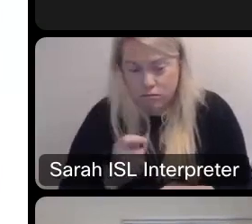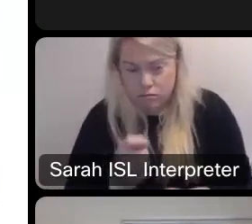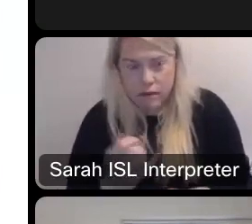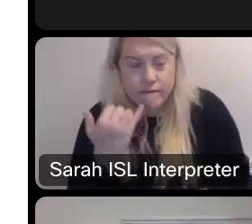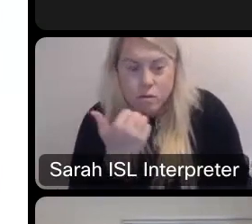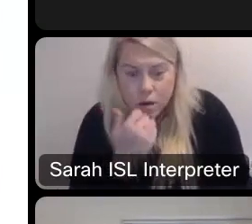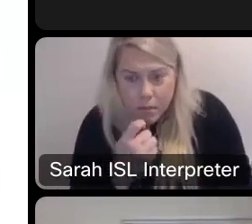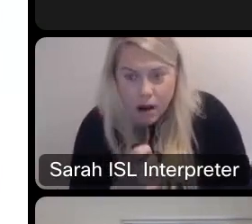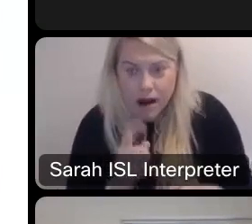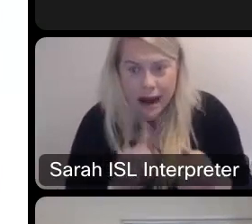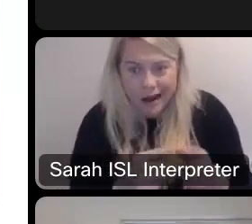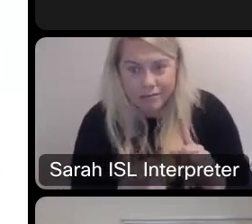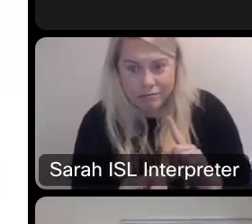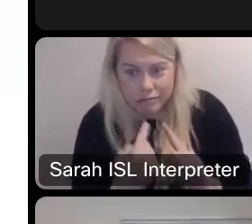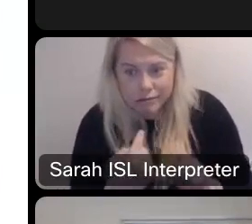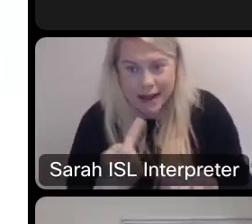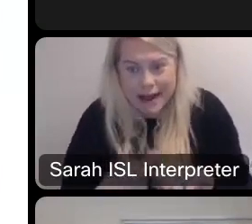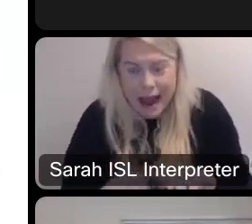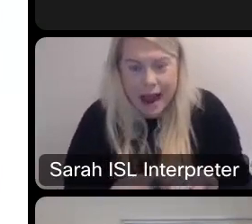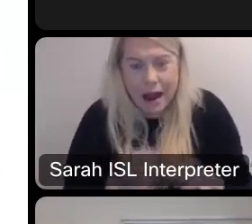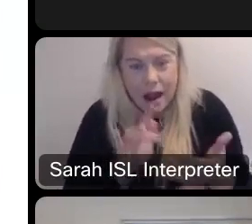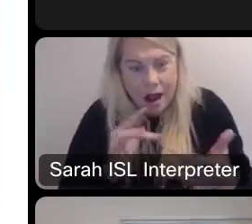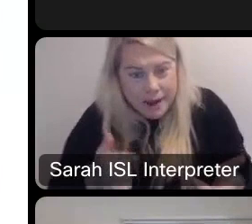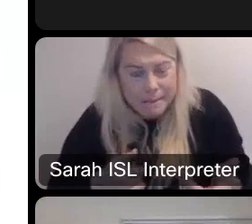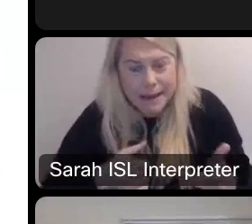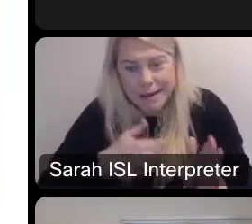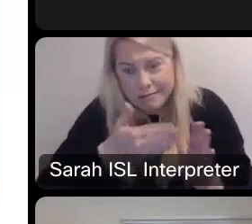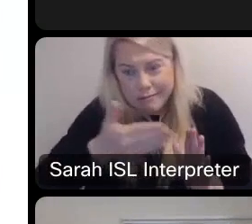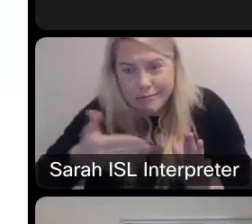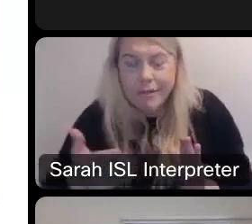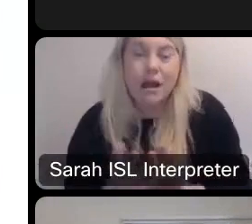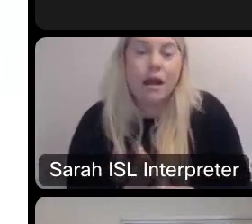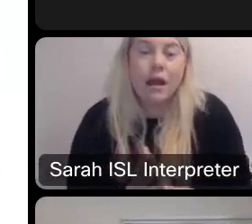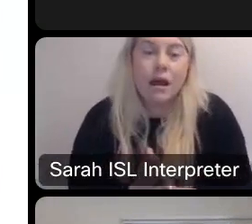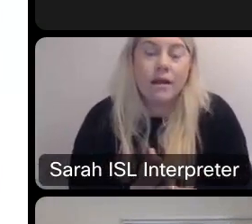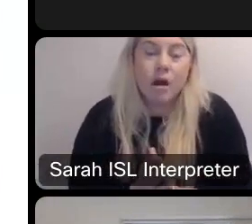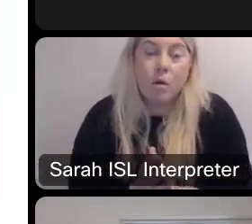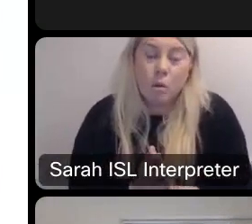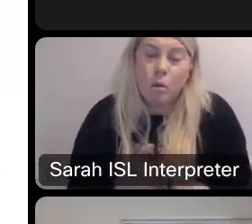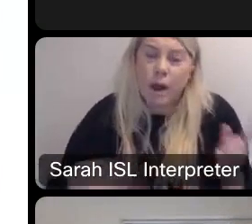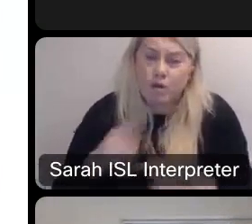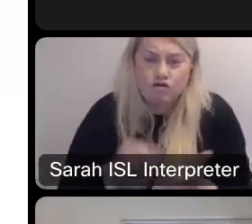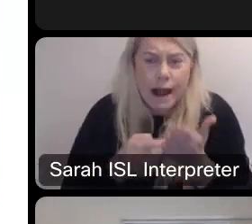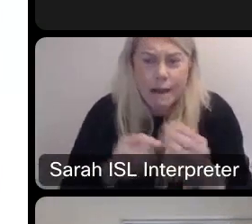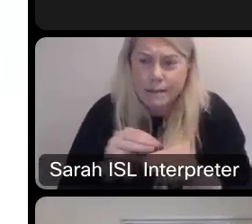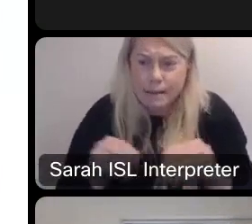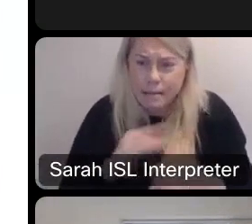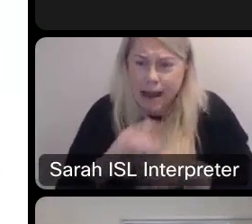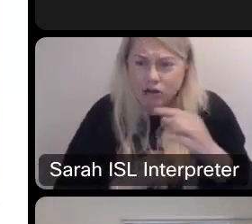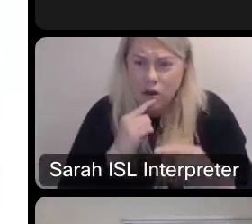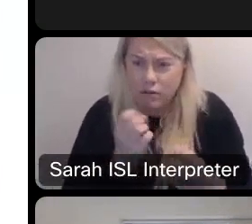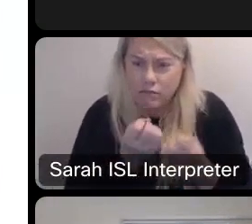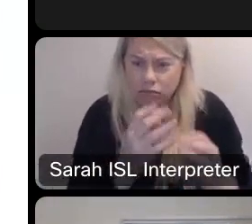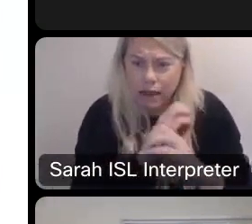suppose a realistic piece within that. So ideally we would recommend that people are clear about that at the outset, that it's a core part of your